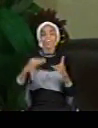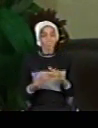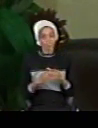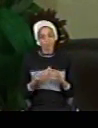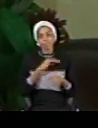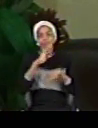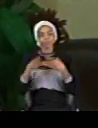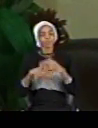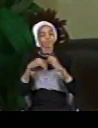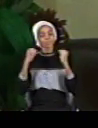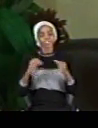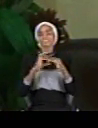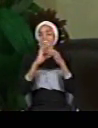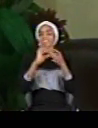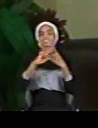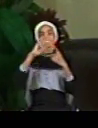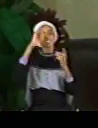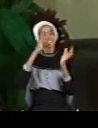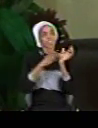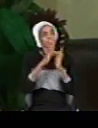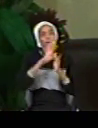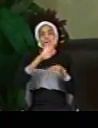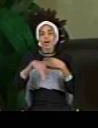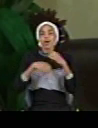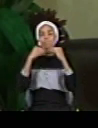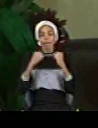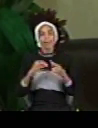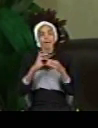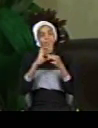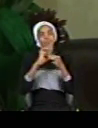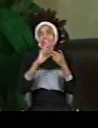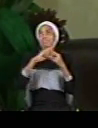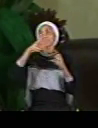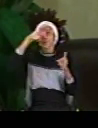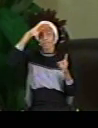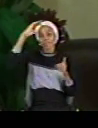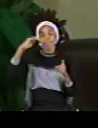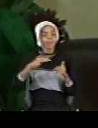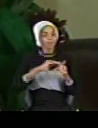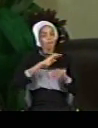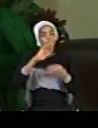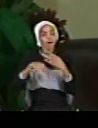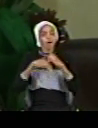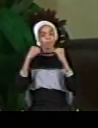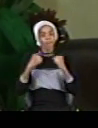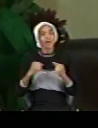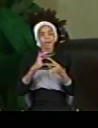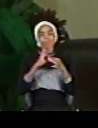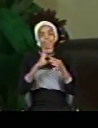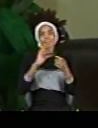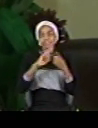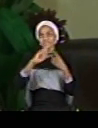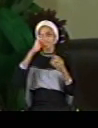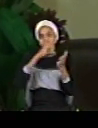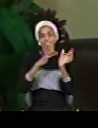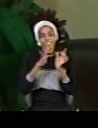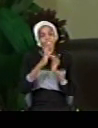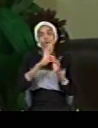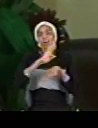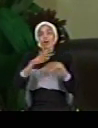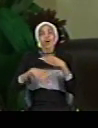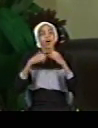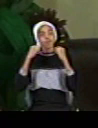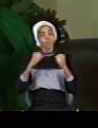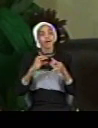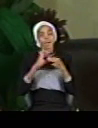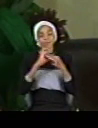Hallelujah. All power belongs to Jesus, all power belongs to him. All power belongs to Jesus,